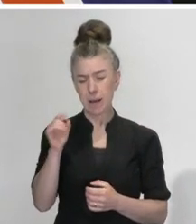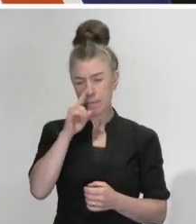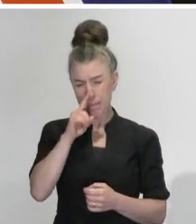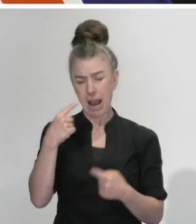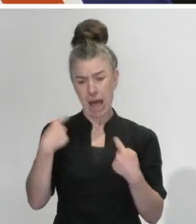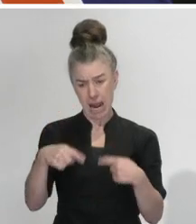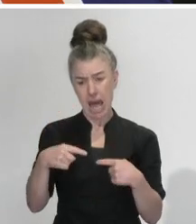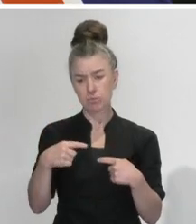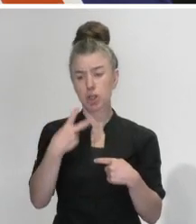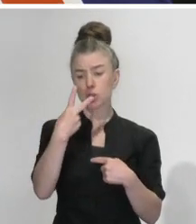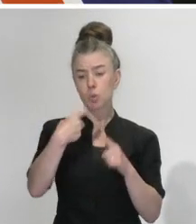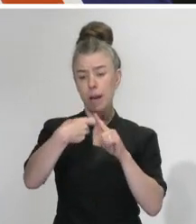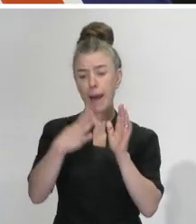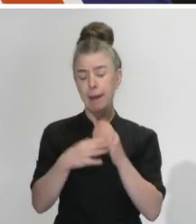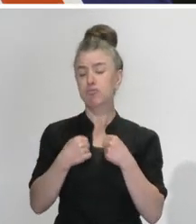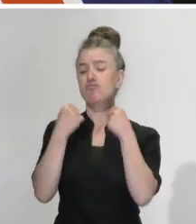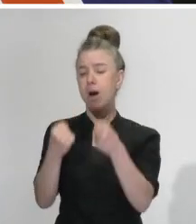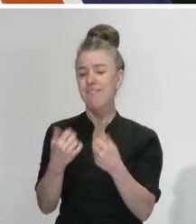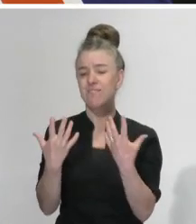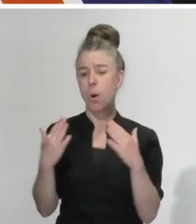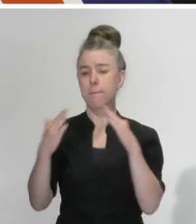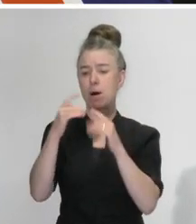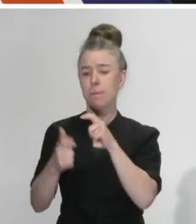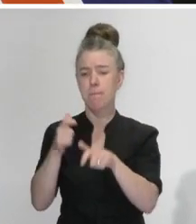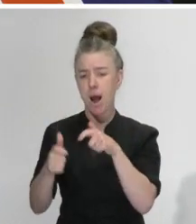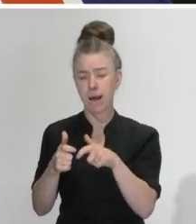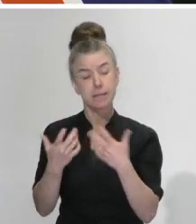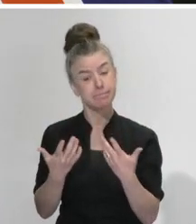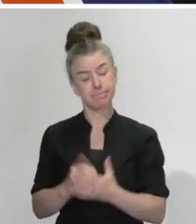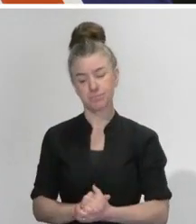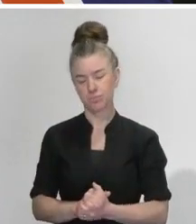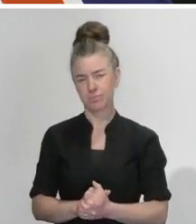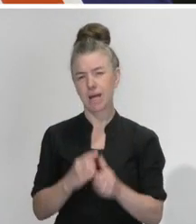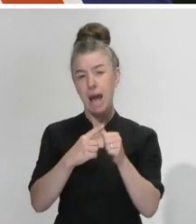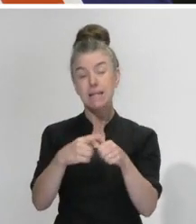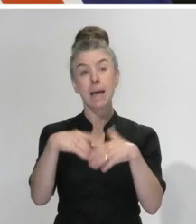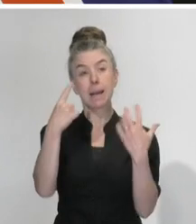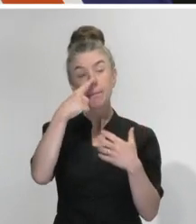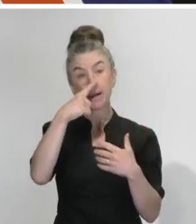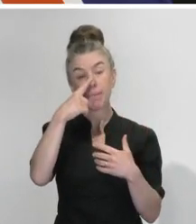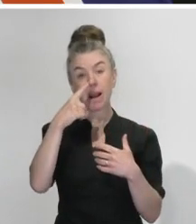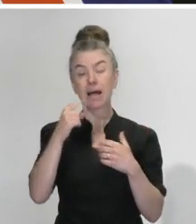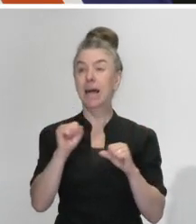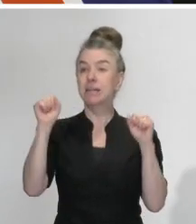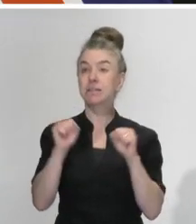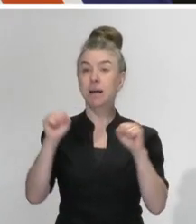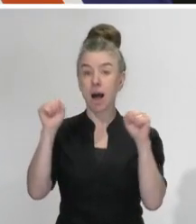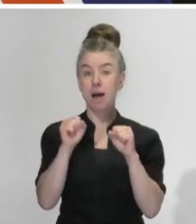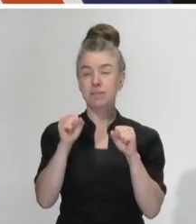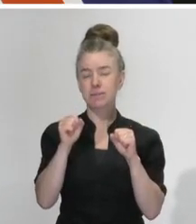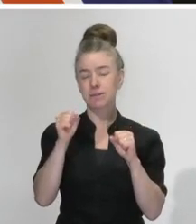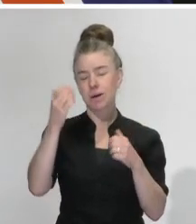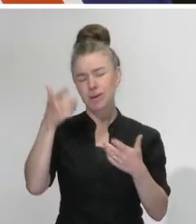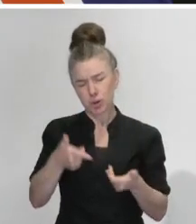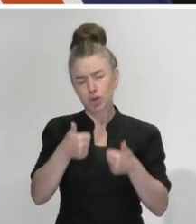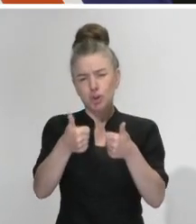trail? I think anyone who is undertaking physical activity, which is important for both mental and physical